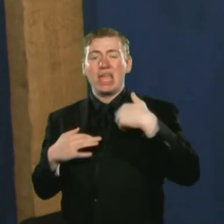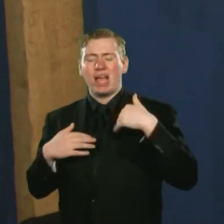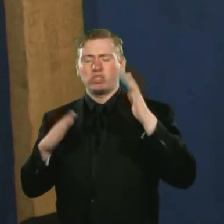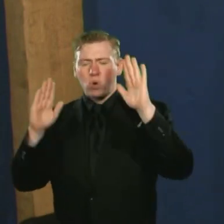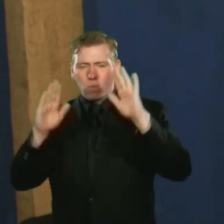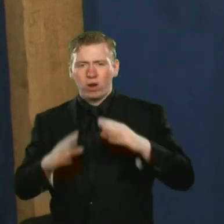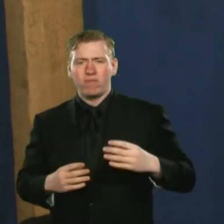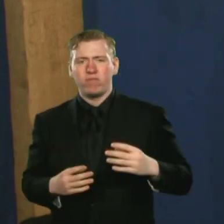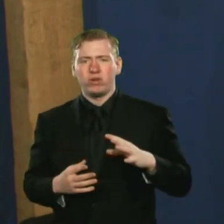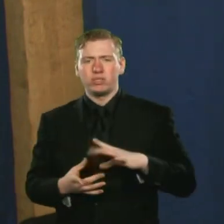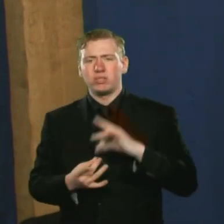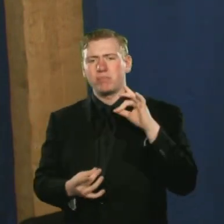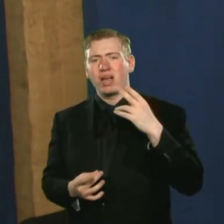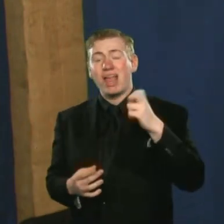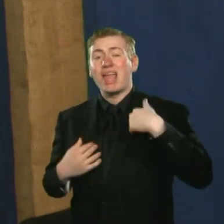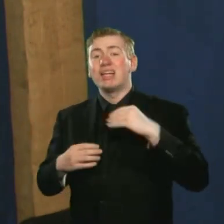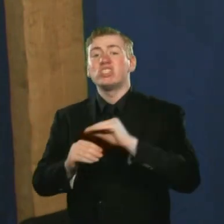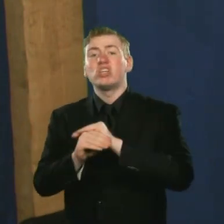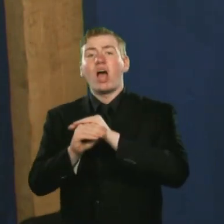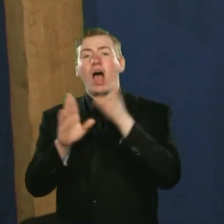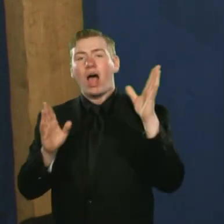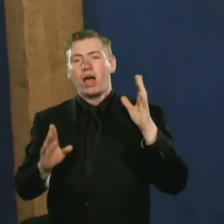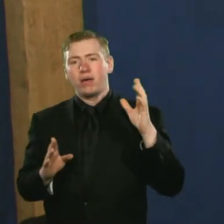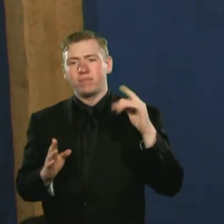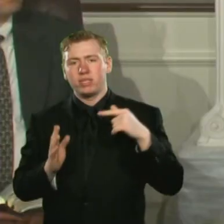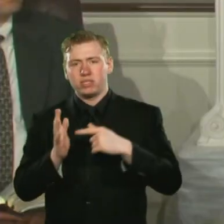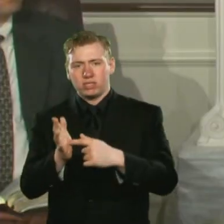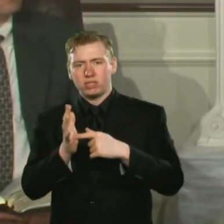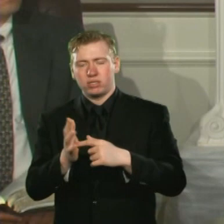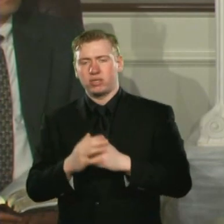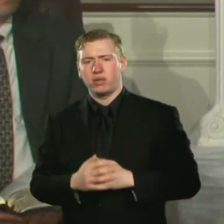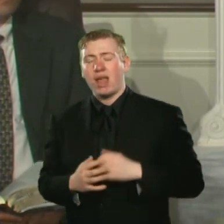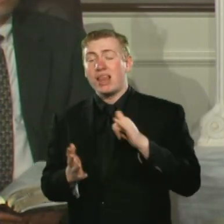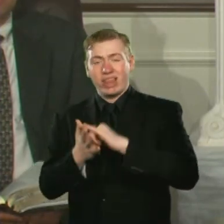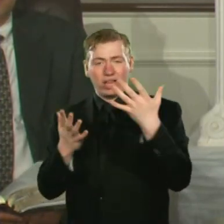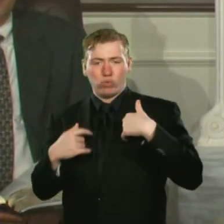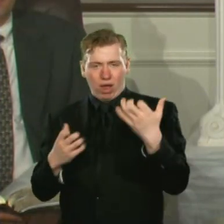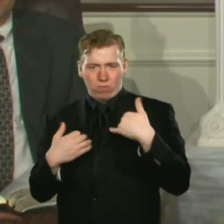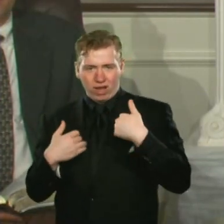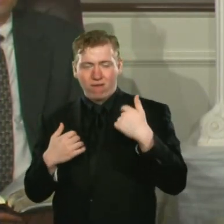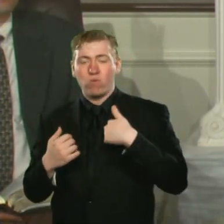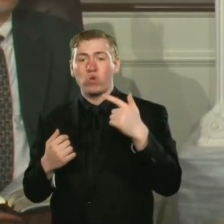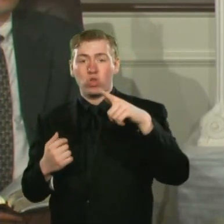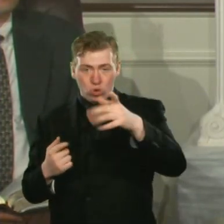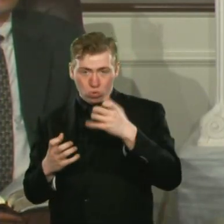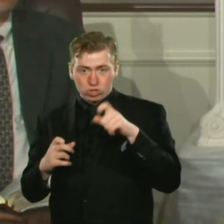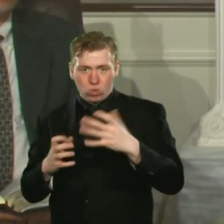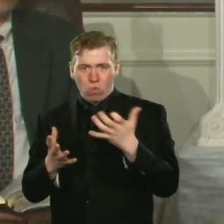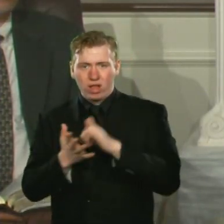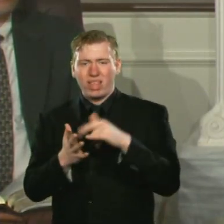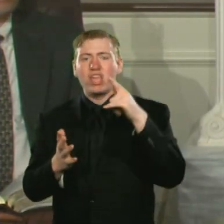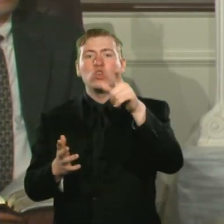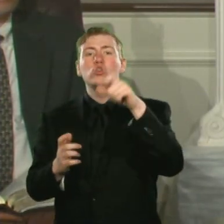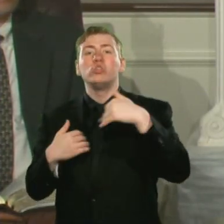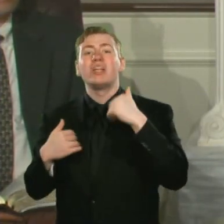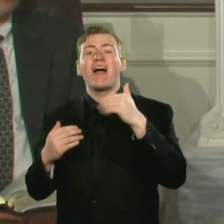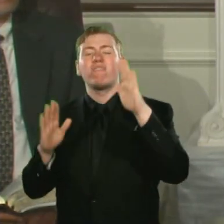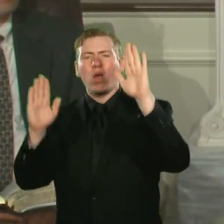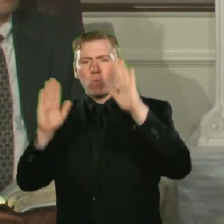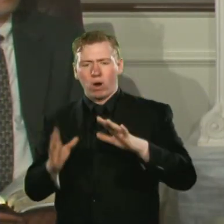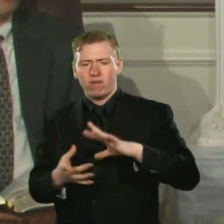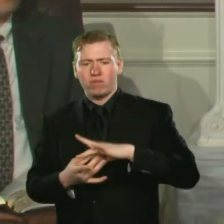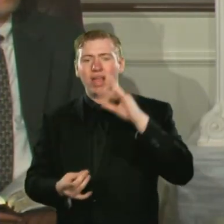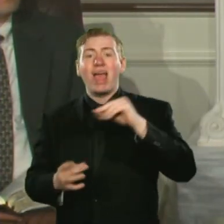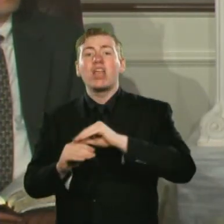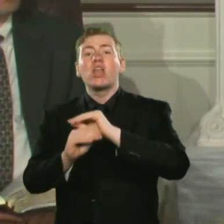spirit and he has an obvious testimony. By the way, that's the thing I want to have. That's all you ought to have. In your neighborhood, you ought to have an excellent spirit, an